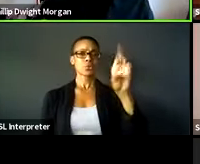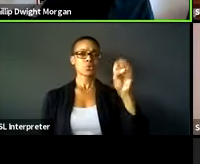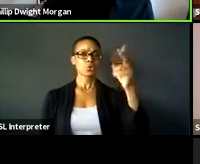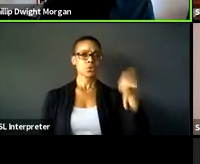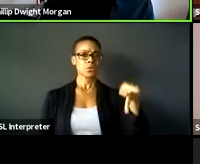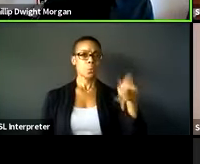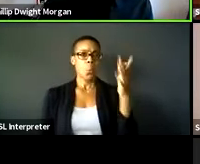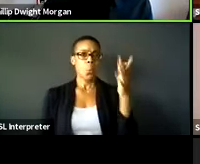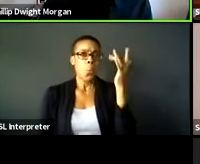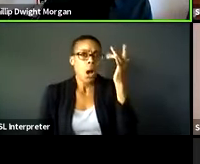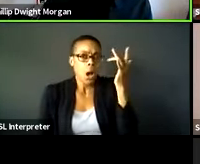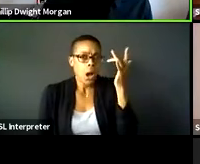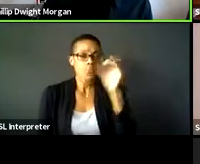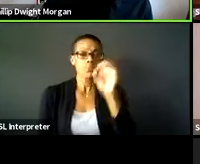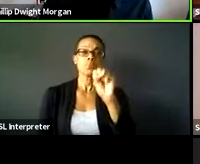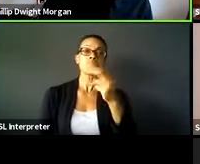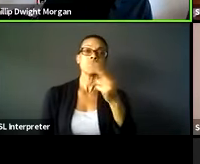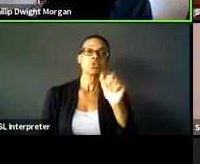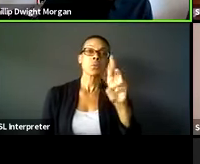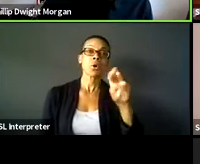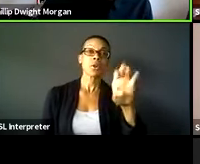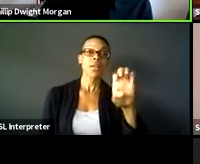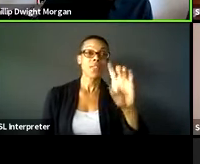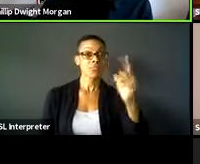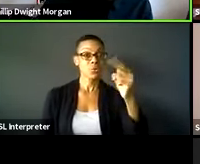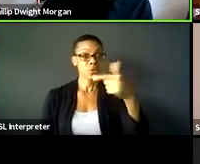Sharmarke, why don't we start with you?